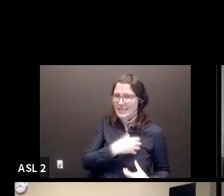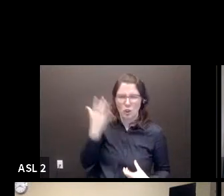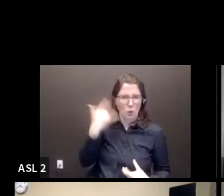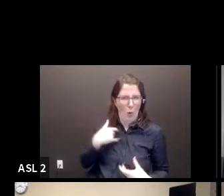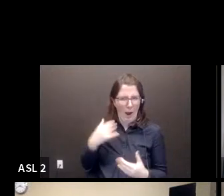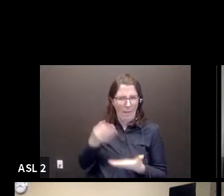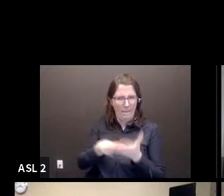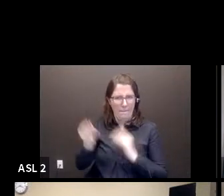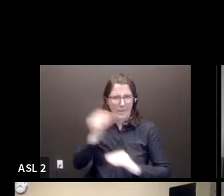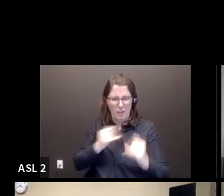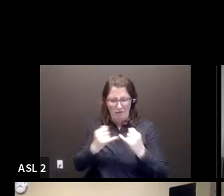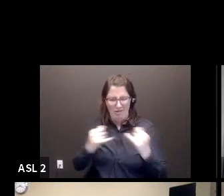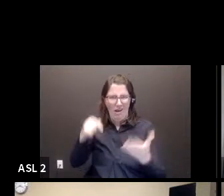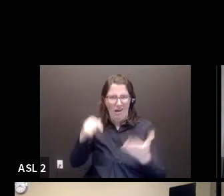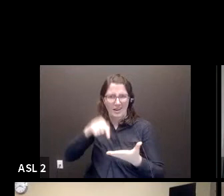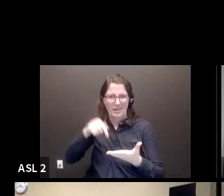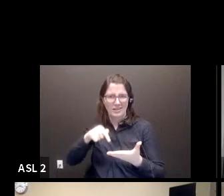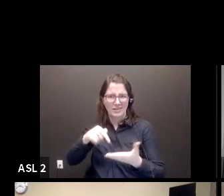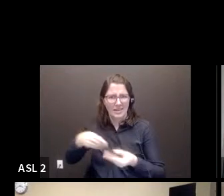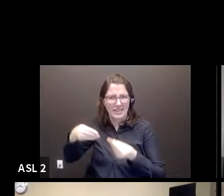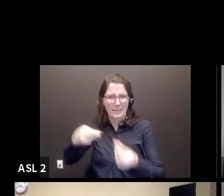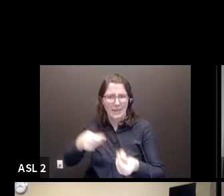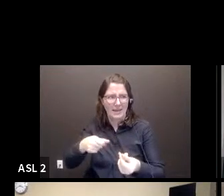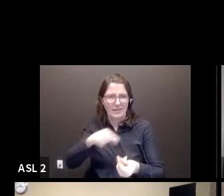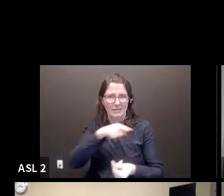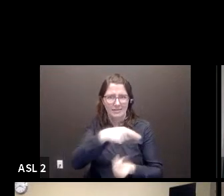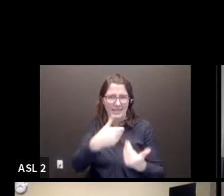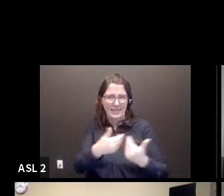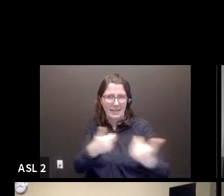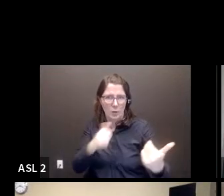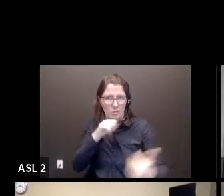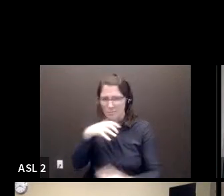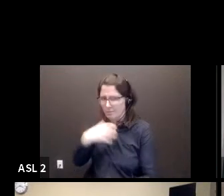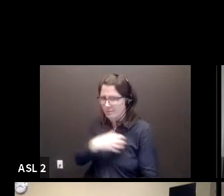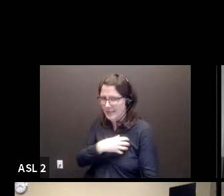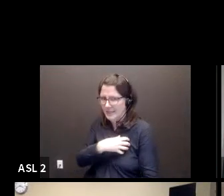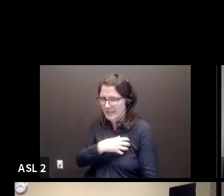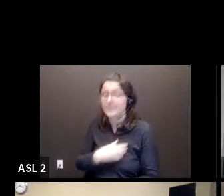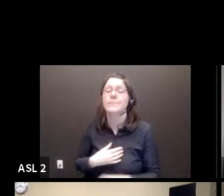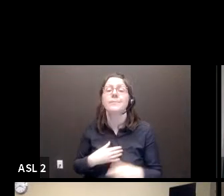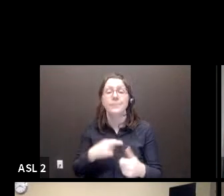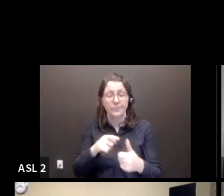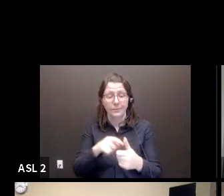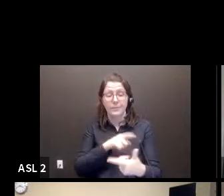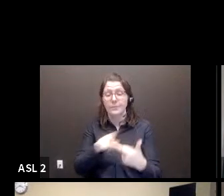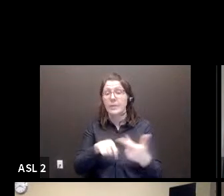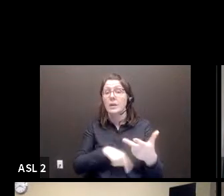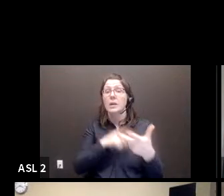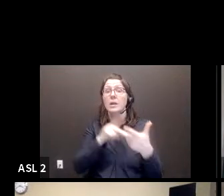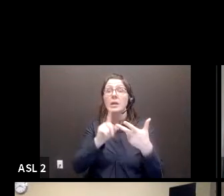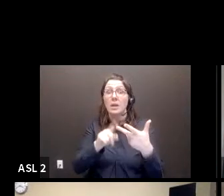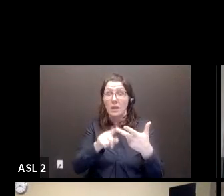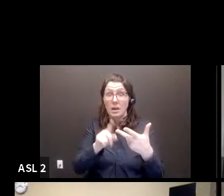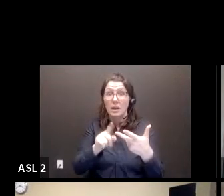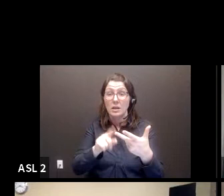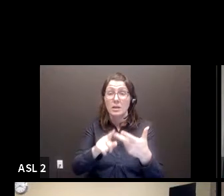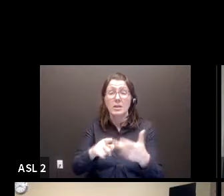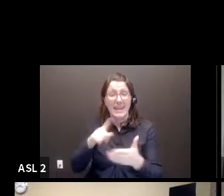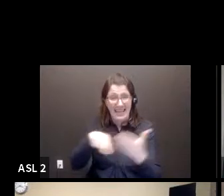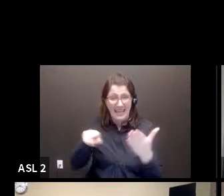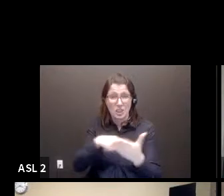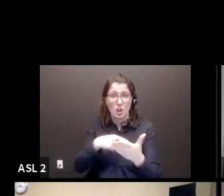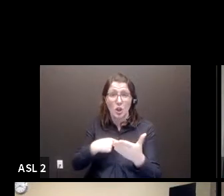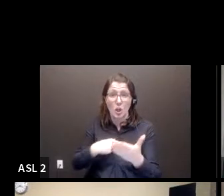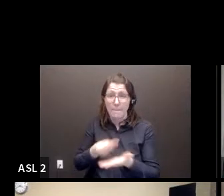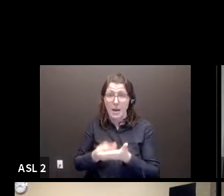for a budget increase but in addition there's listed the cancellation of the grant for the school resource officers program as